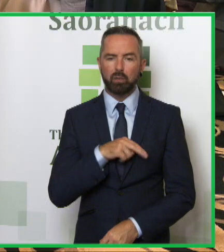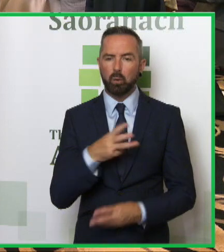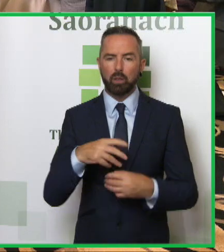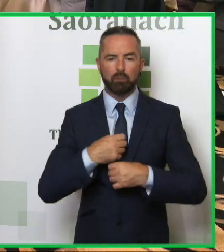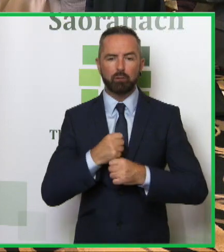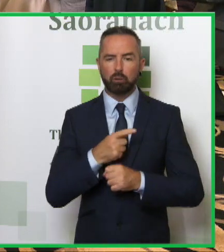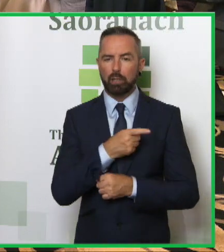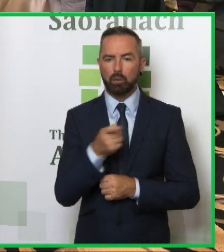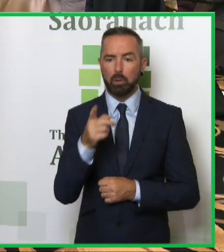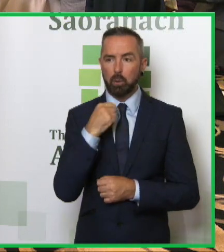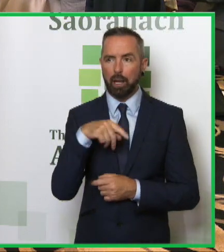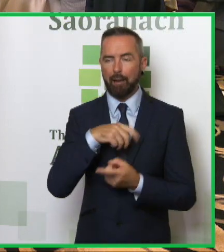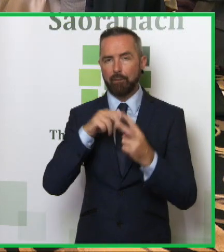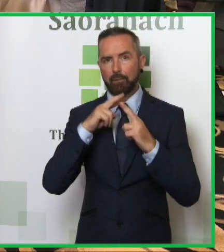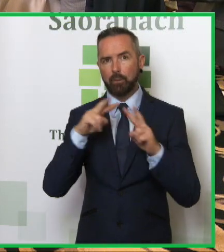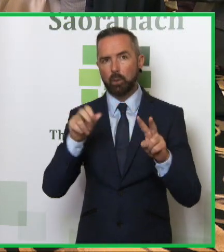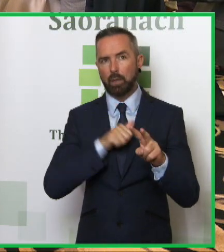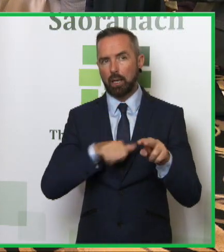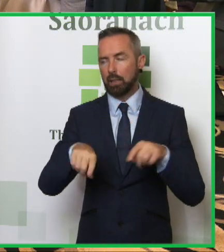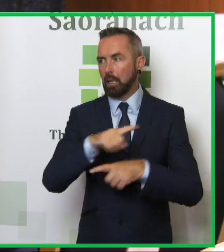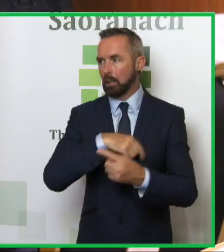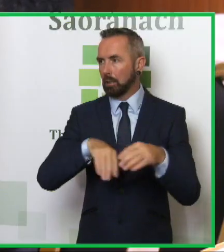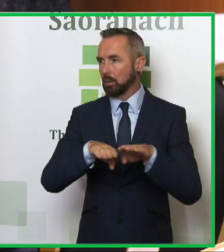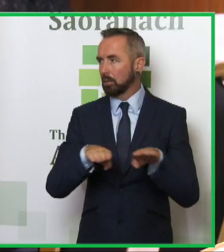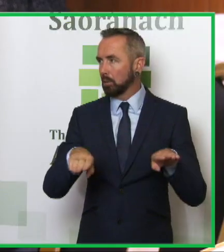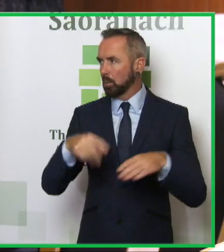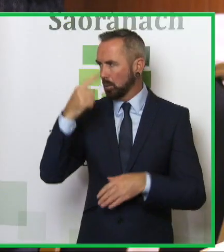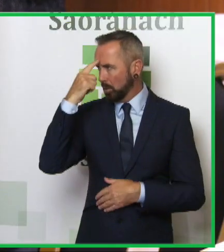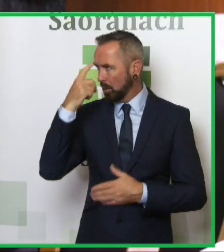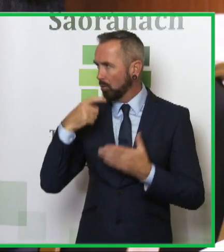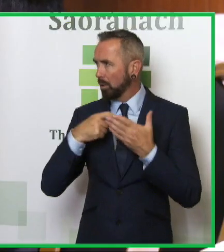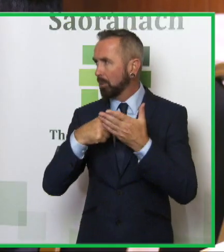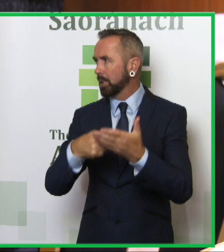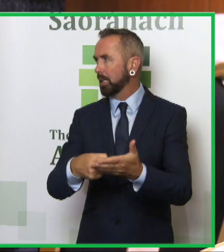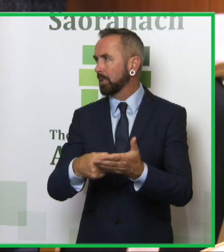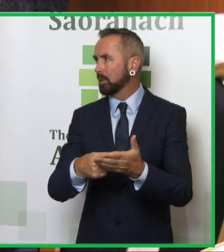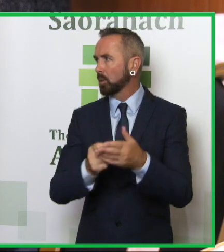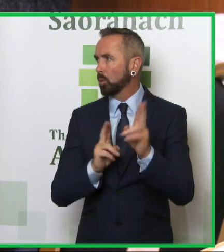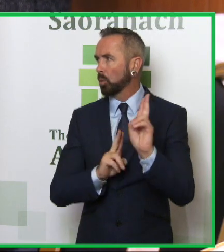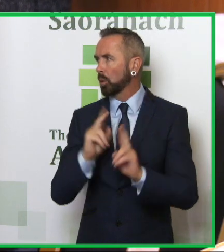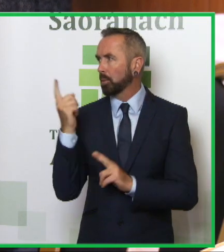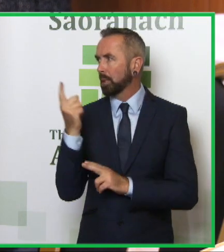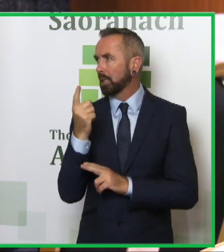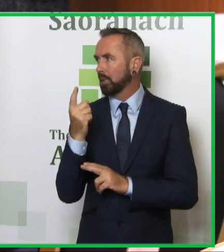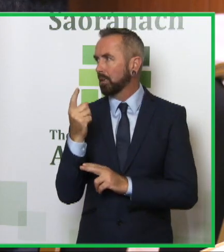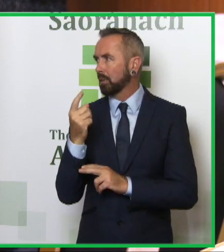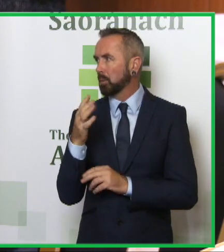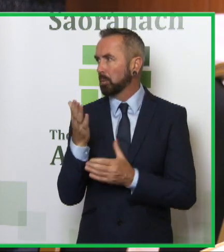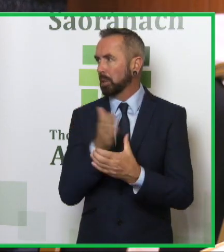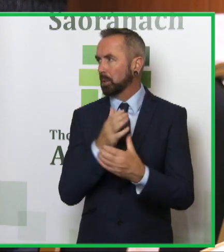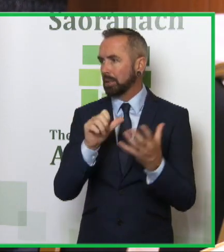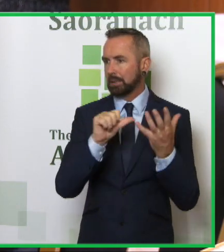just had a view at the table that we thought that the recommendations were going to be in the region of 6 to